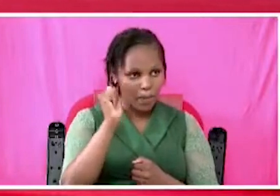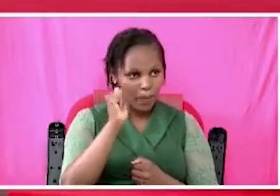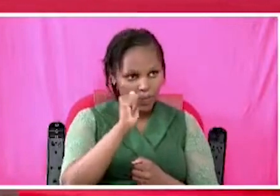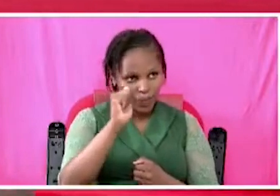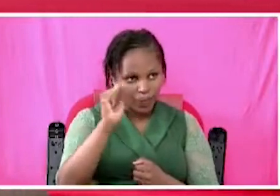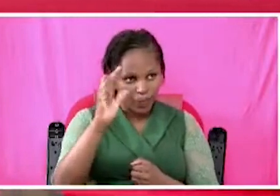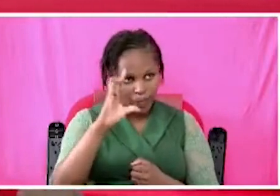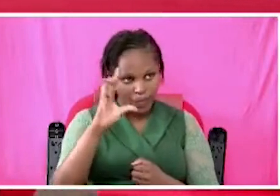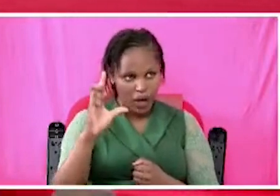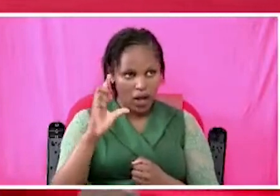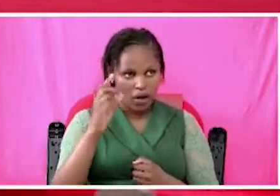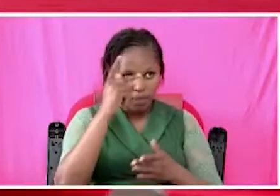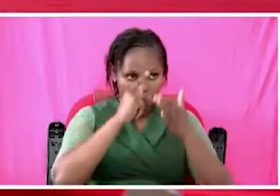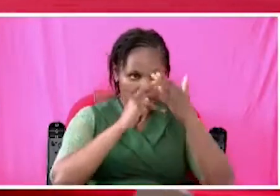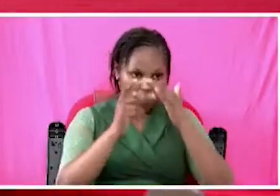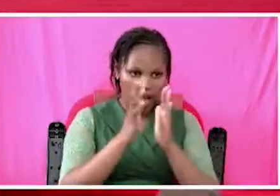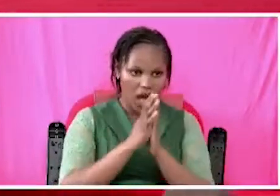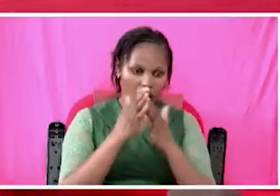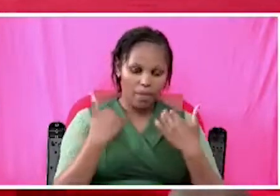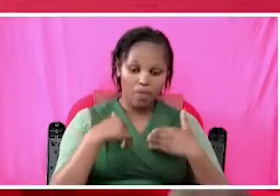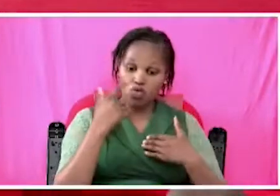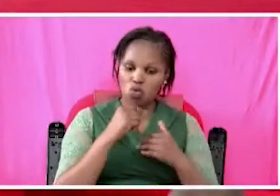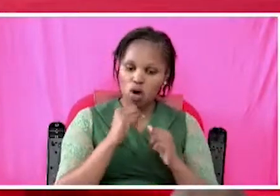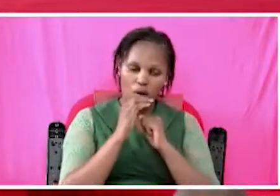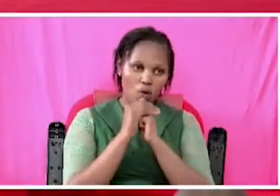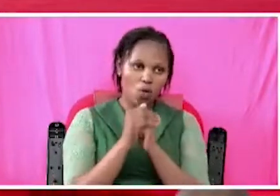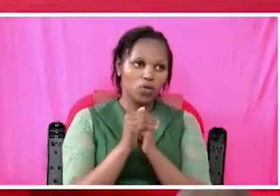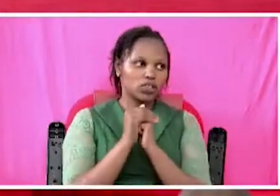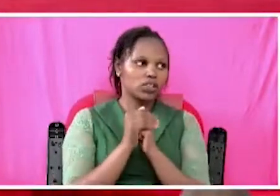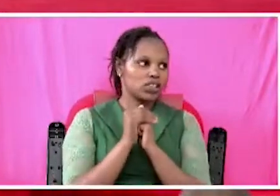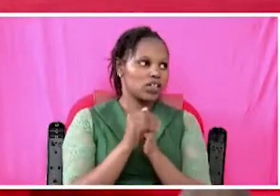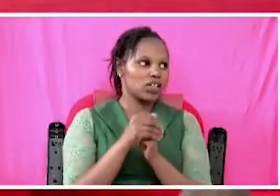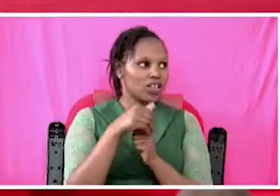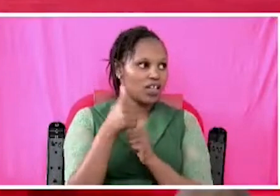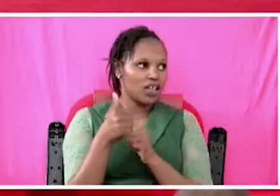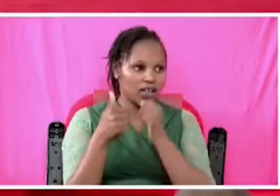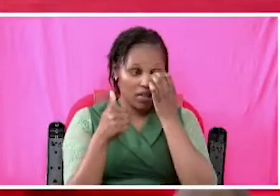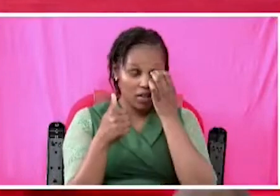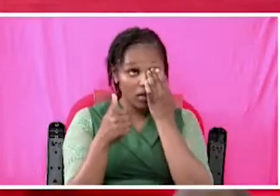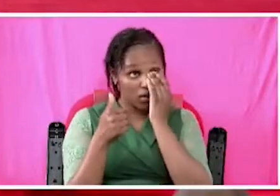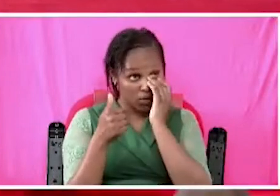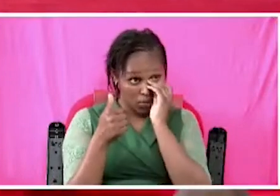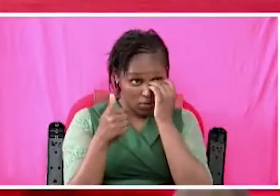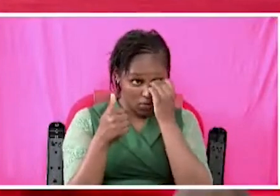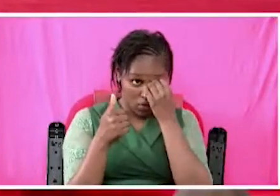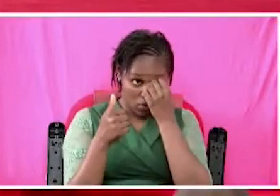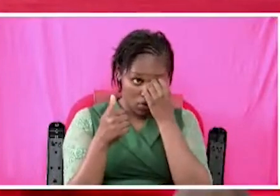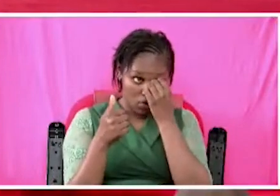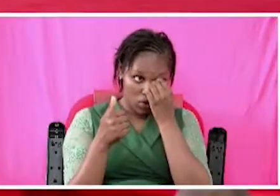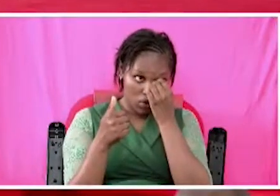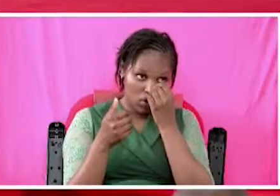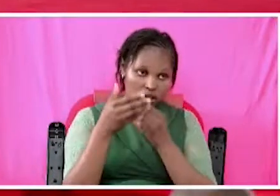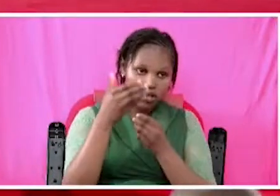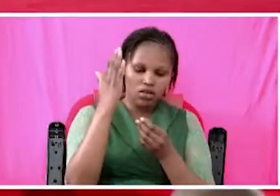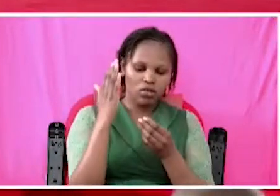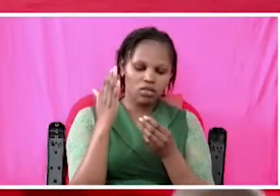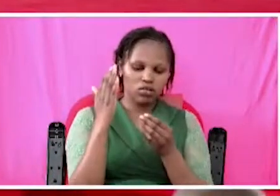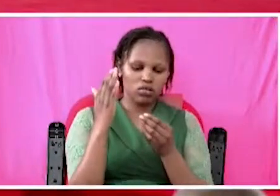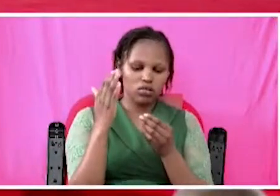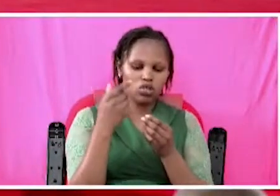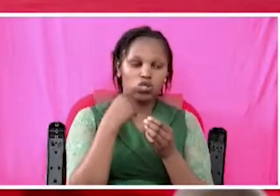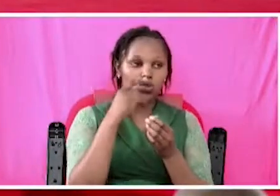who are worshiping the other god of Asherah. And so Ahab does